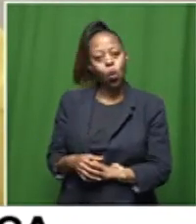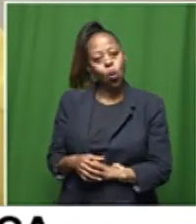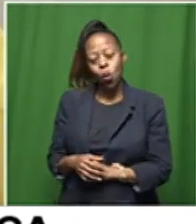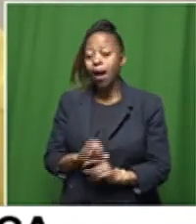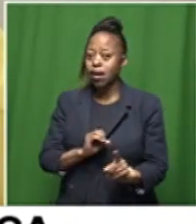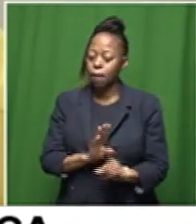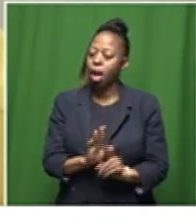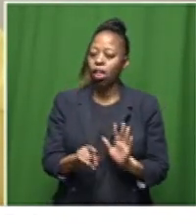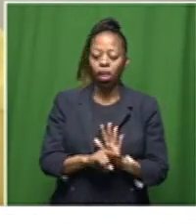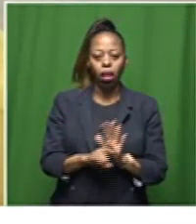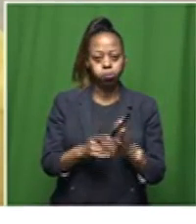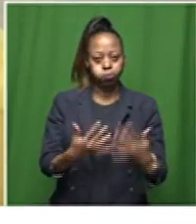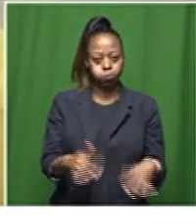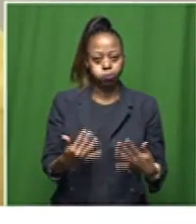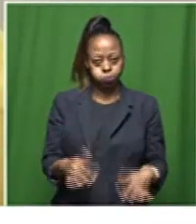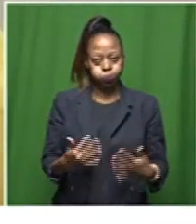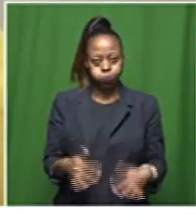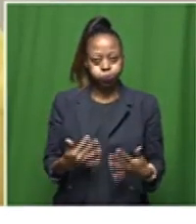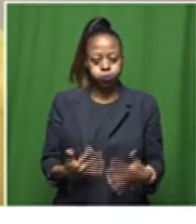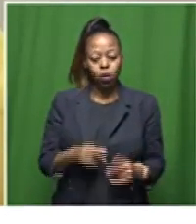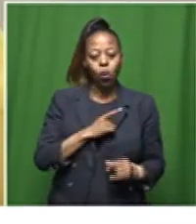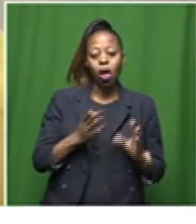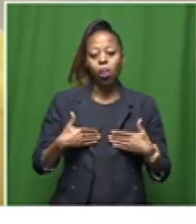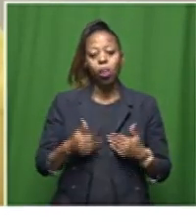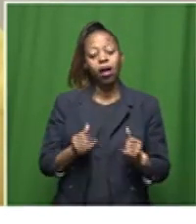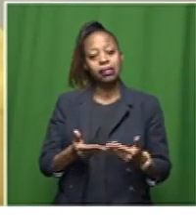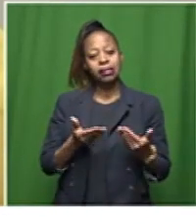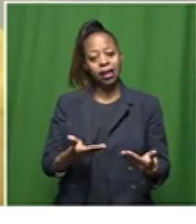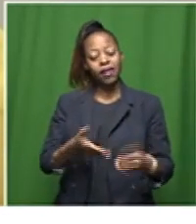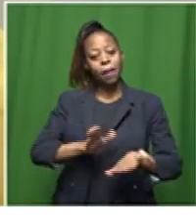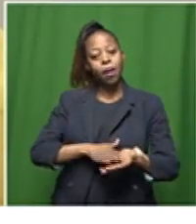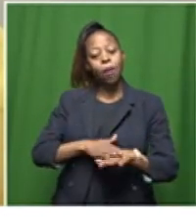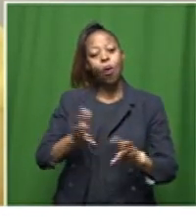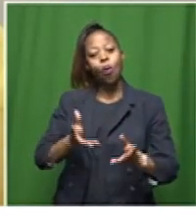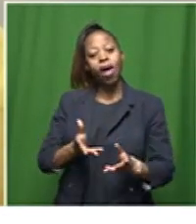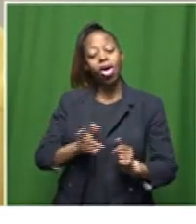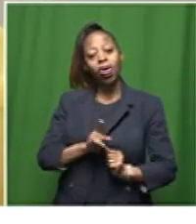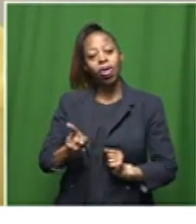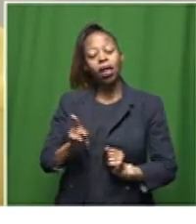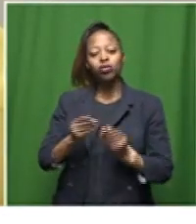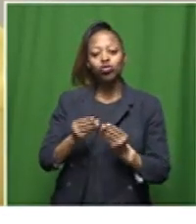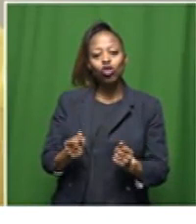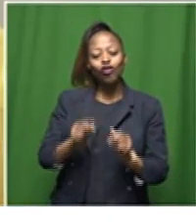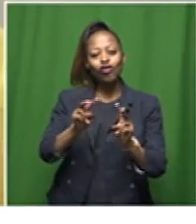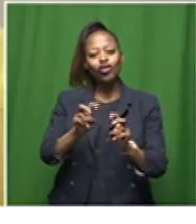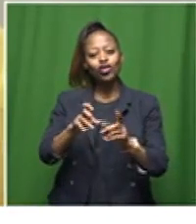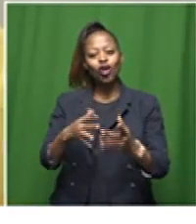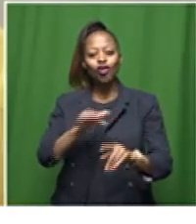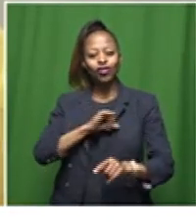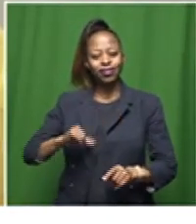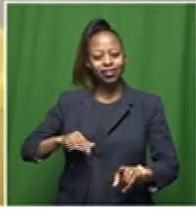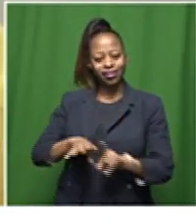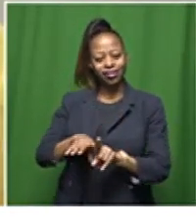impacted negatively on the health services, especially on addressing issues of